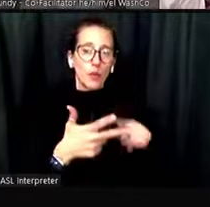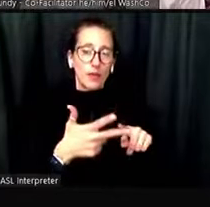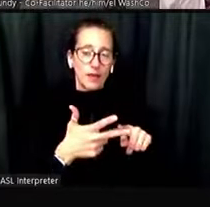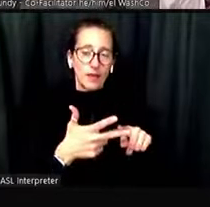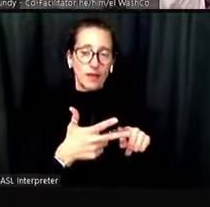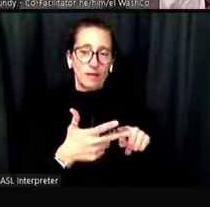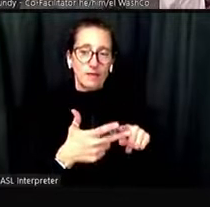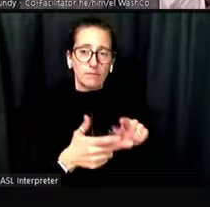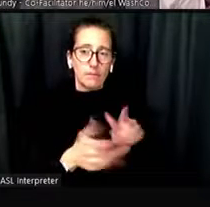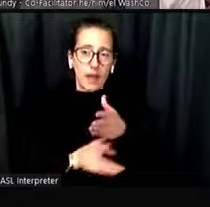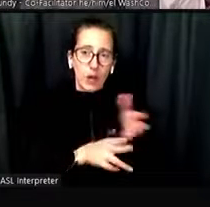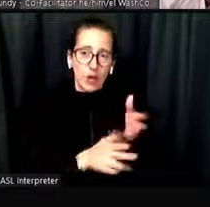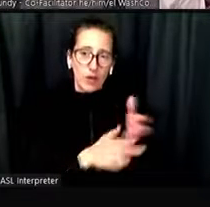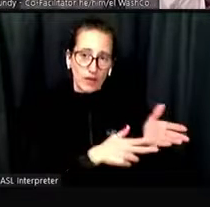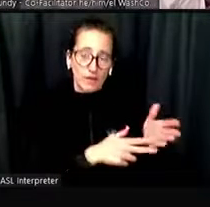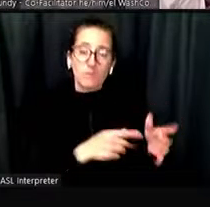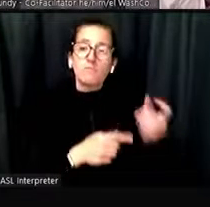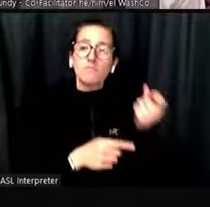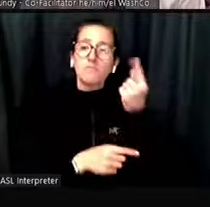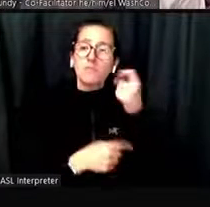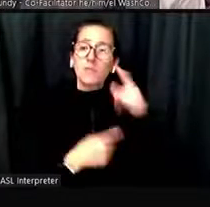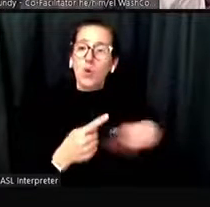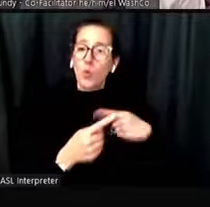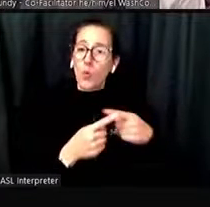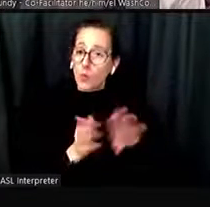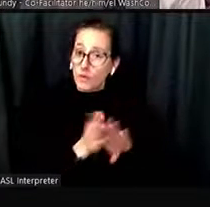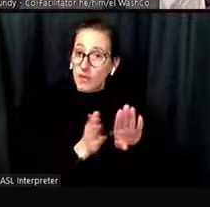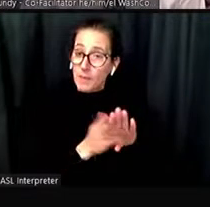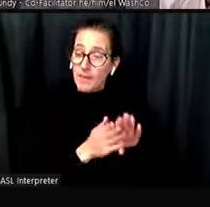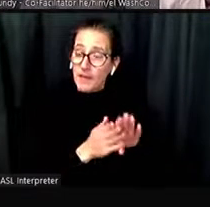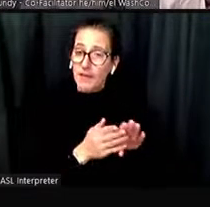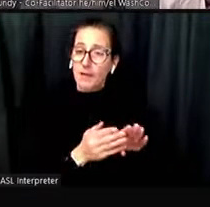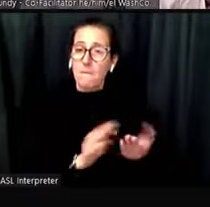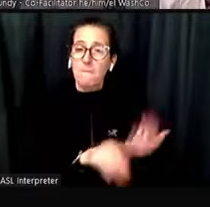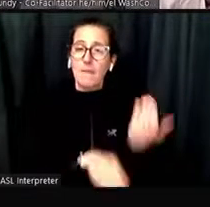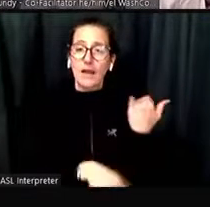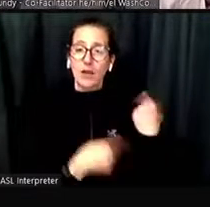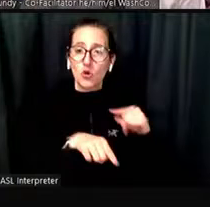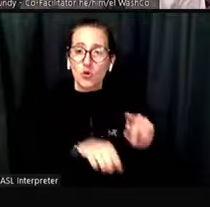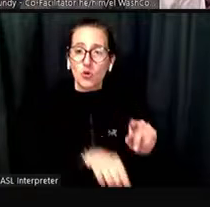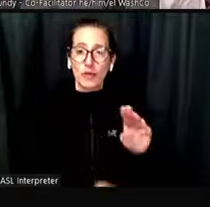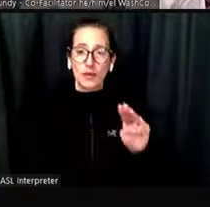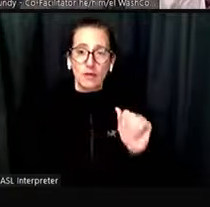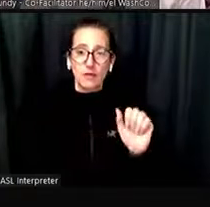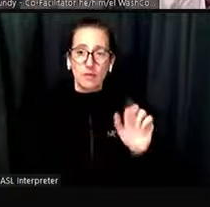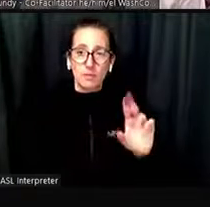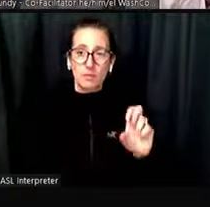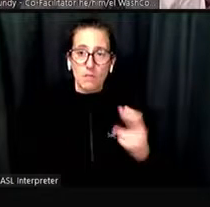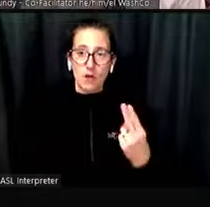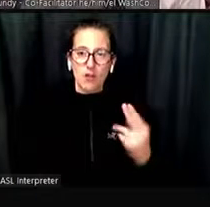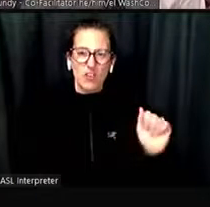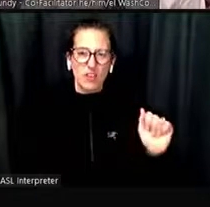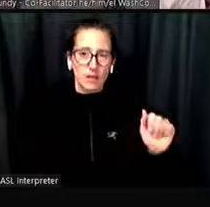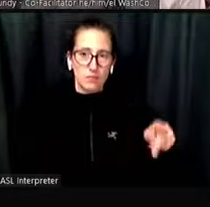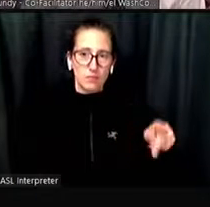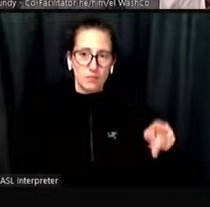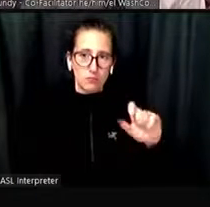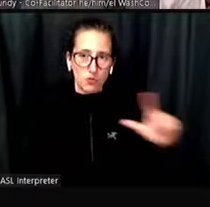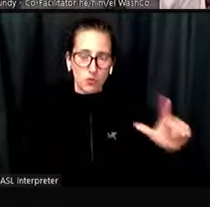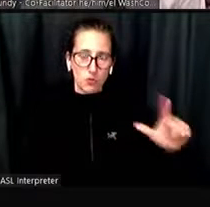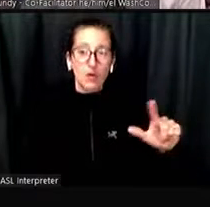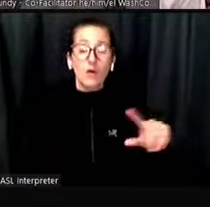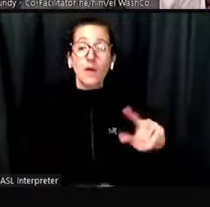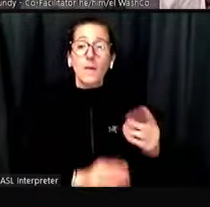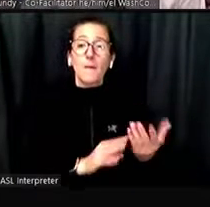mind, when we were developing this budget, we were in the March-April timeline. So that was when COVID is starting to happen. We have a lot of unknowns, a